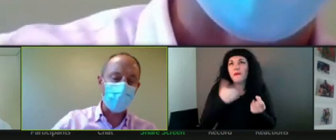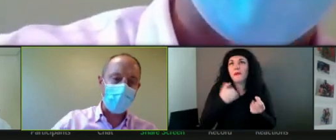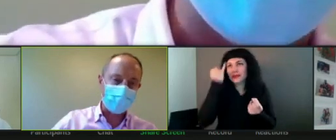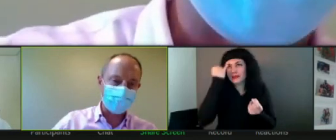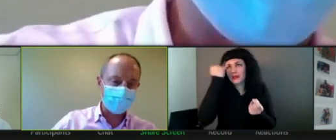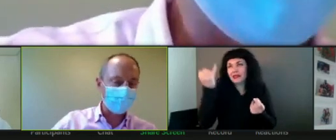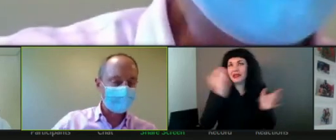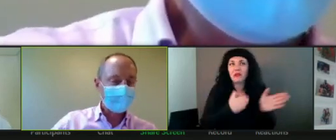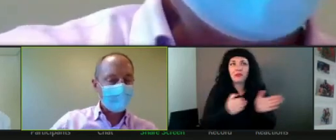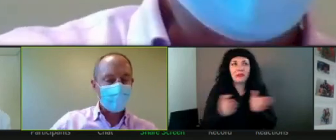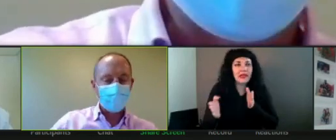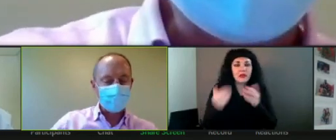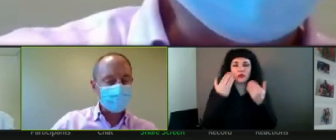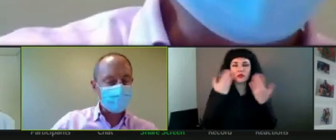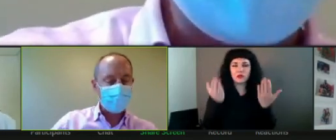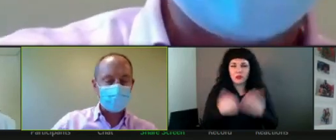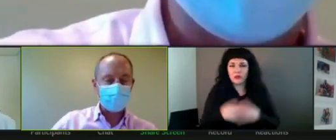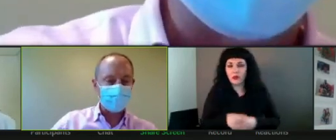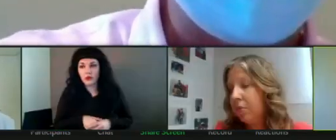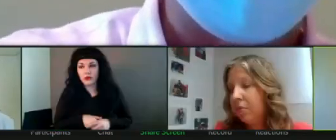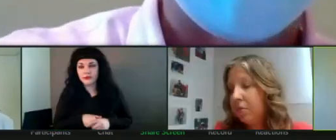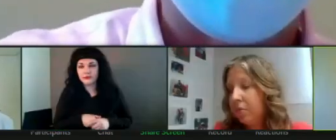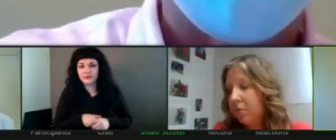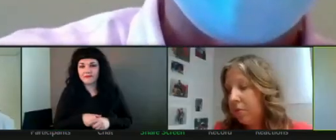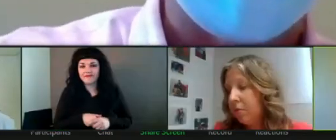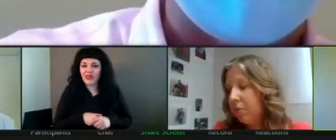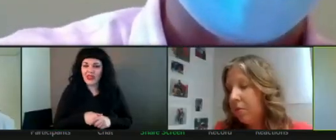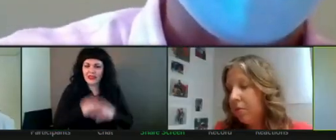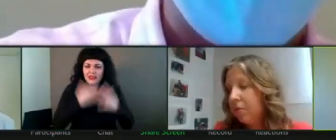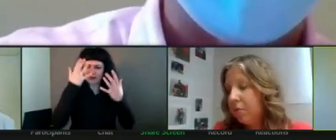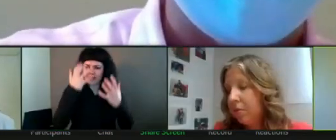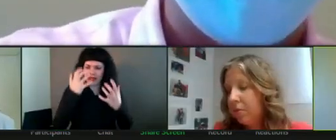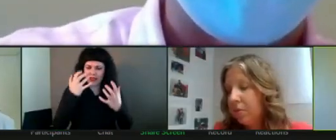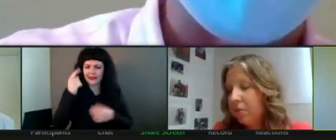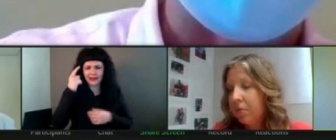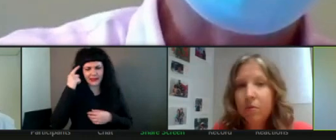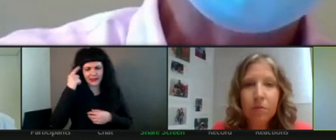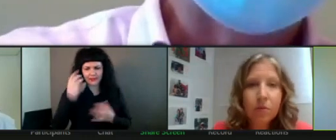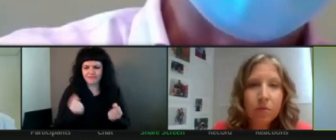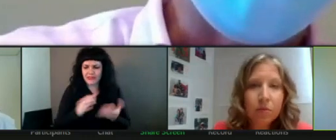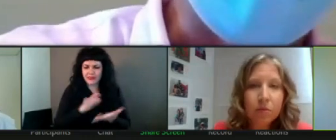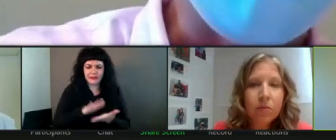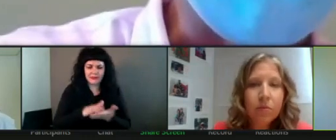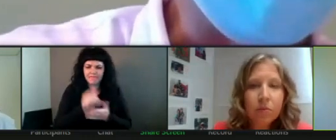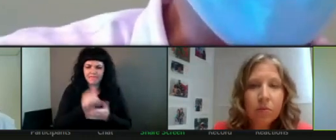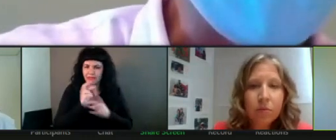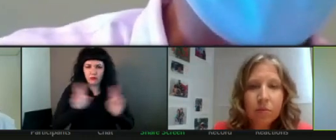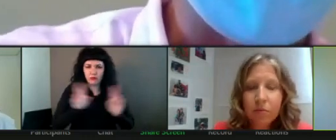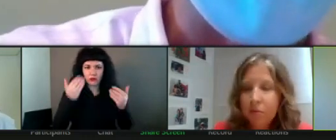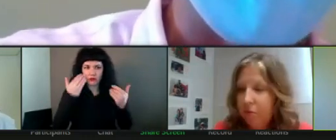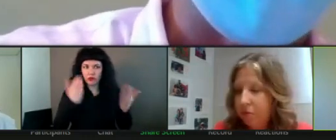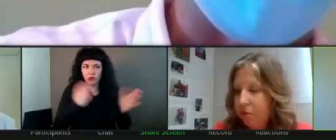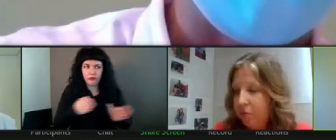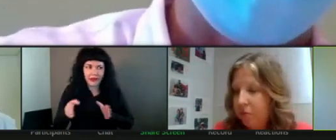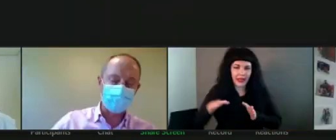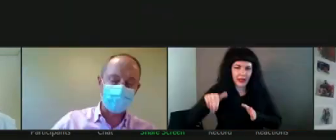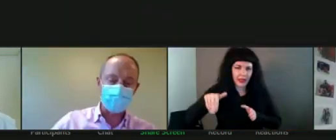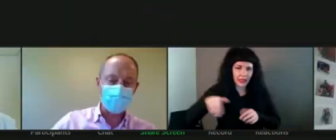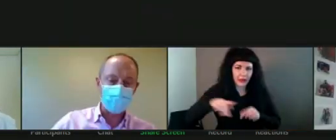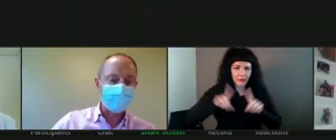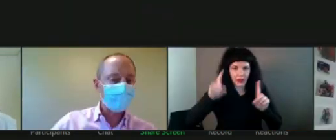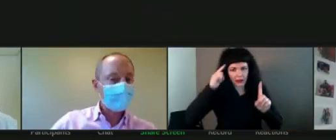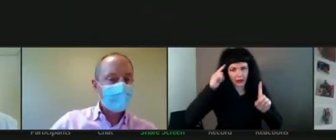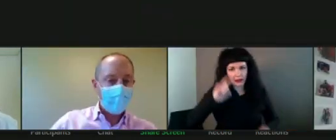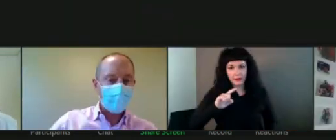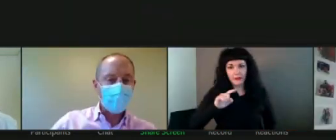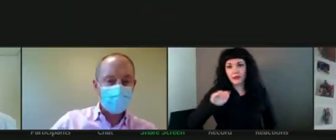be proactive. And unfortunately, I'm just not hearing that. And I think, unfortunately, a lot of the chatter is out there. But I think in Michigan and